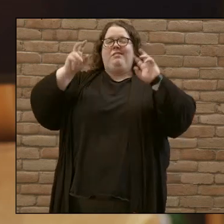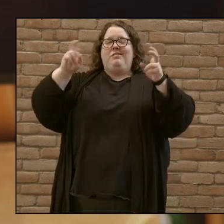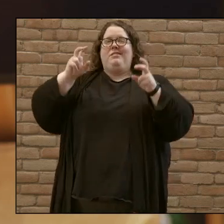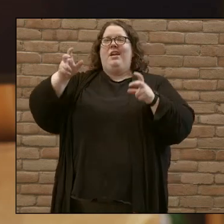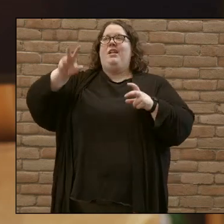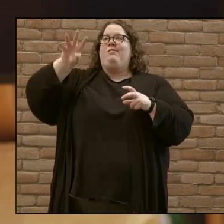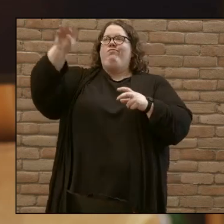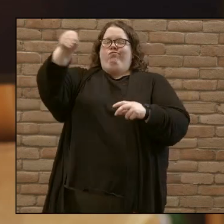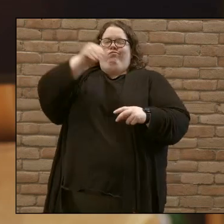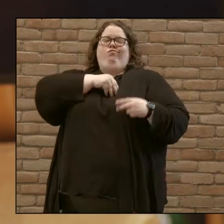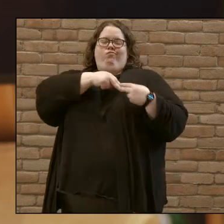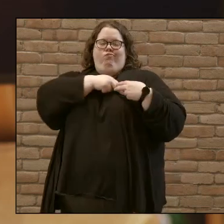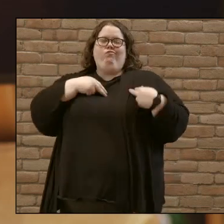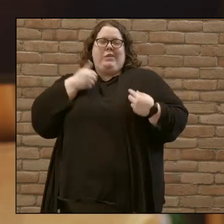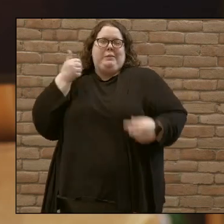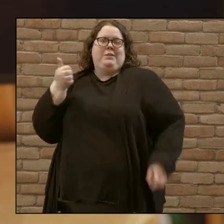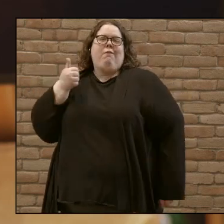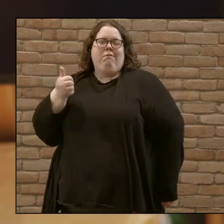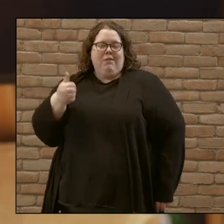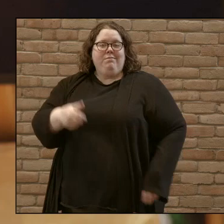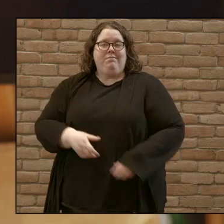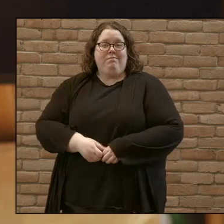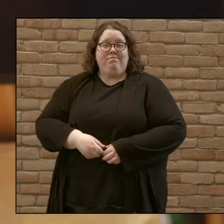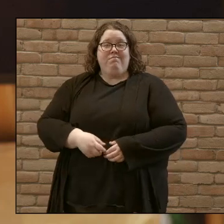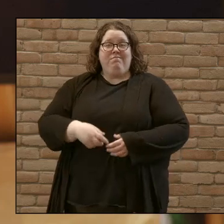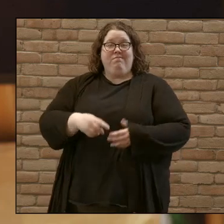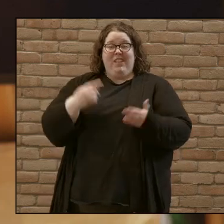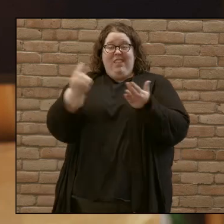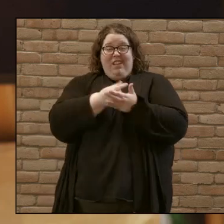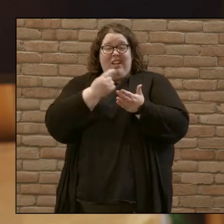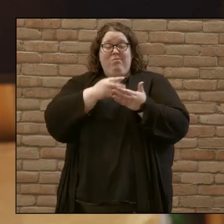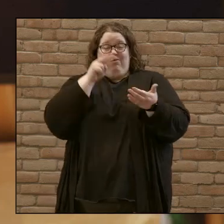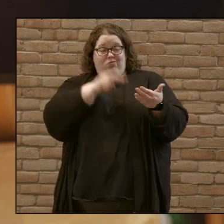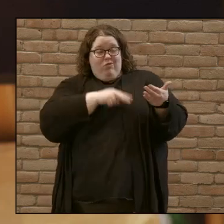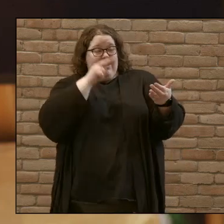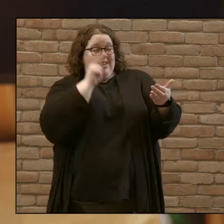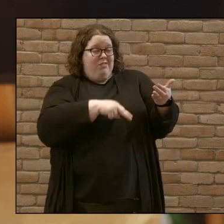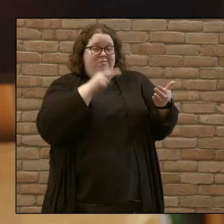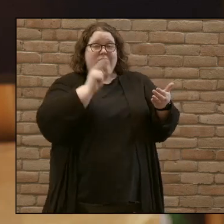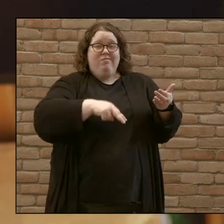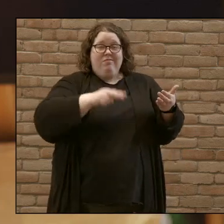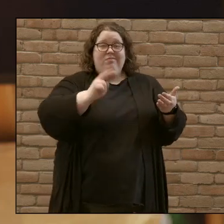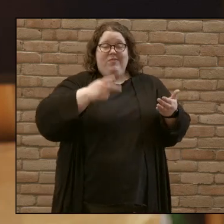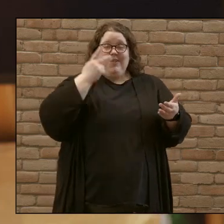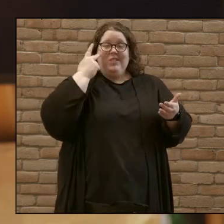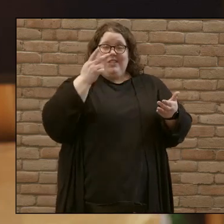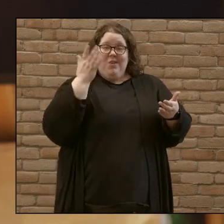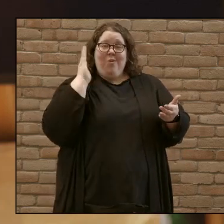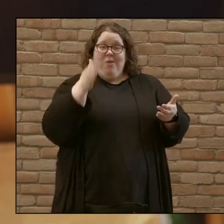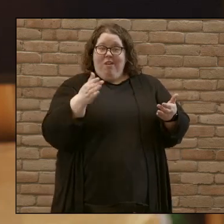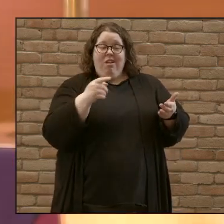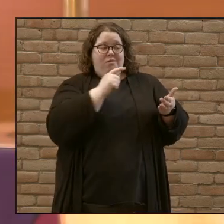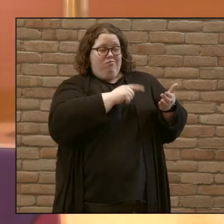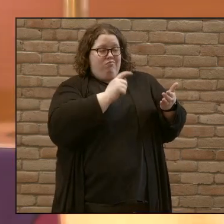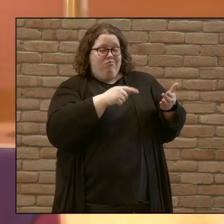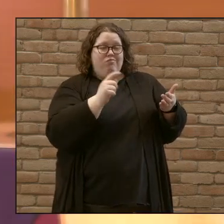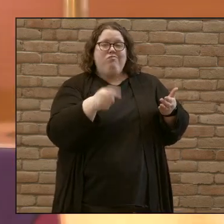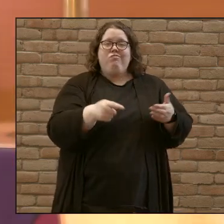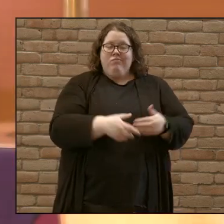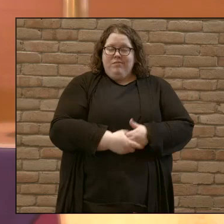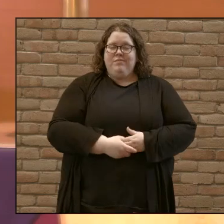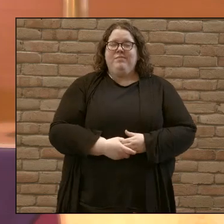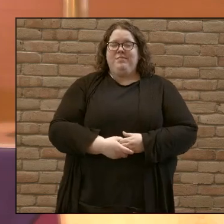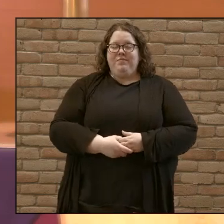title for himself. Read the Gospels. Throughout the Gospels, this is the title Jesus gives himself. And